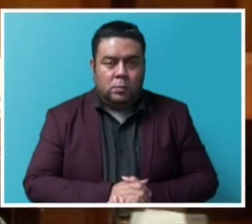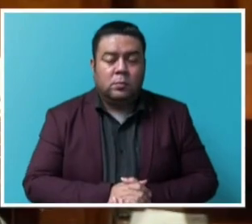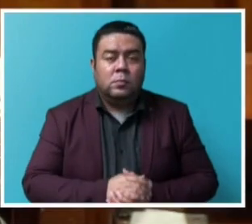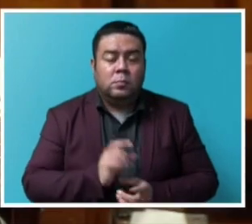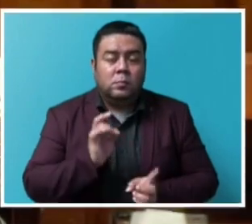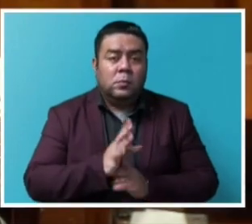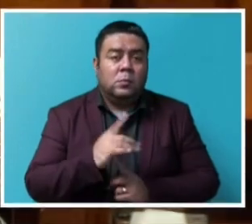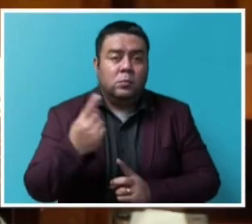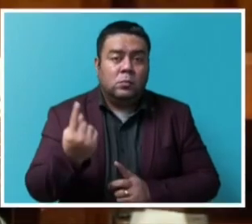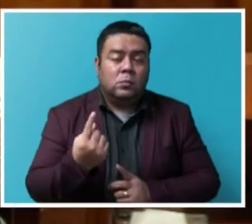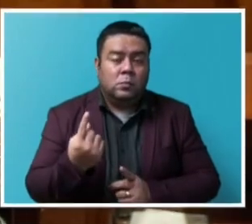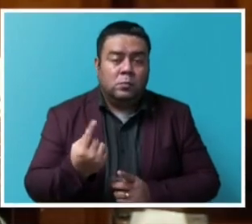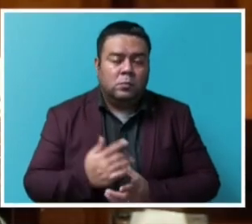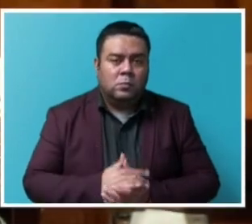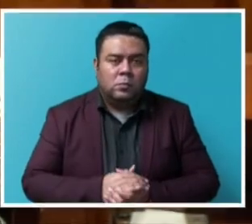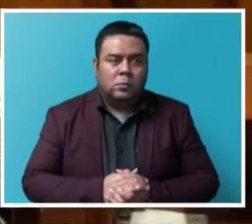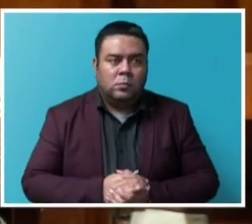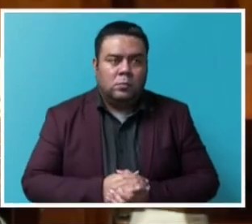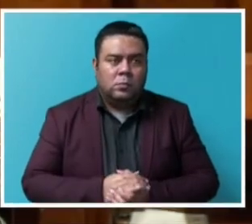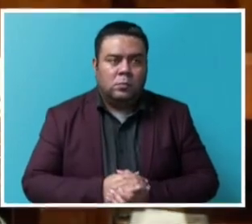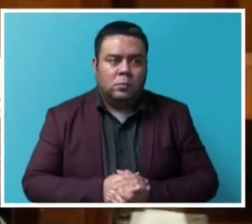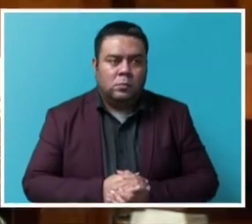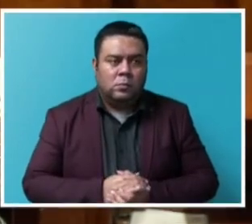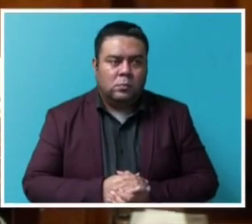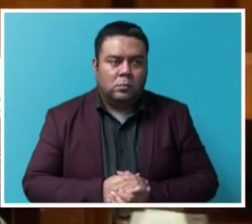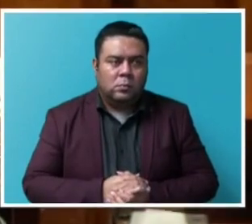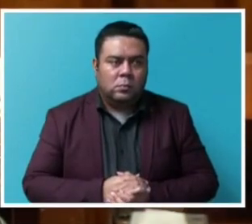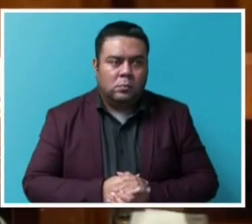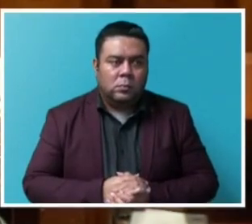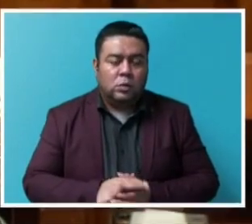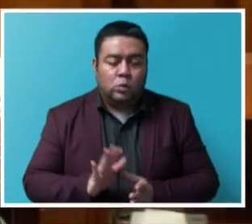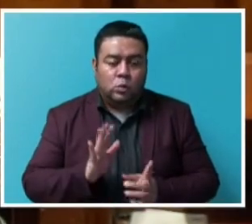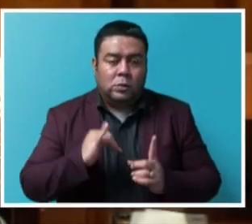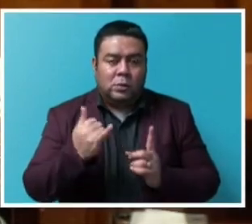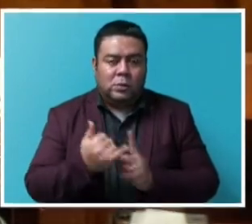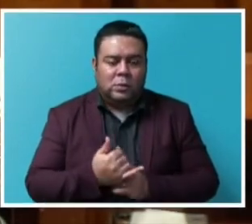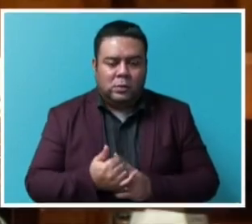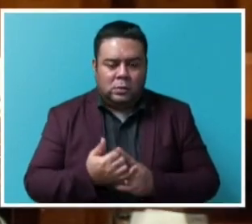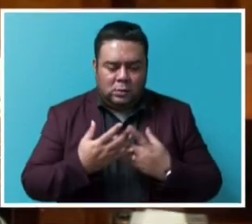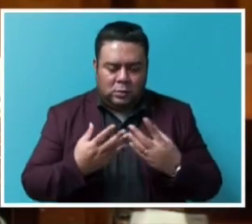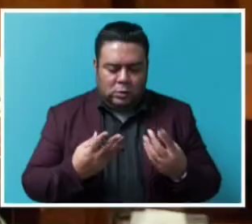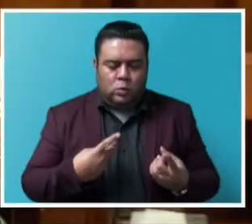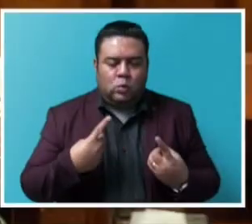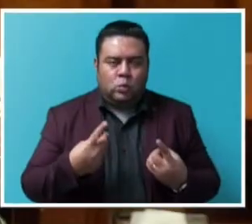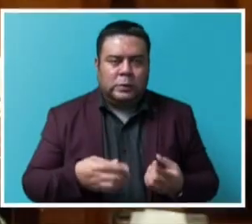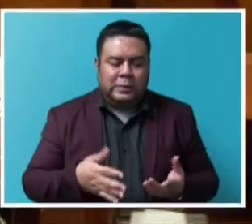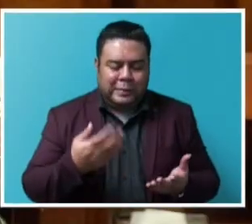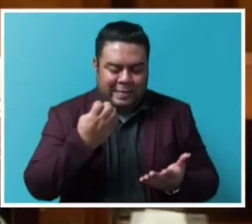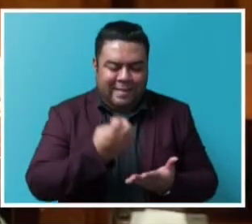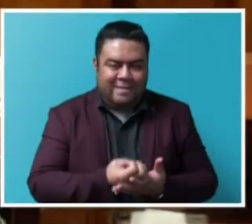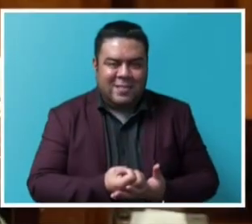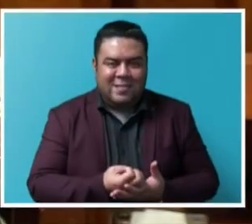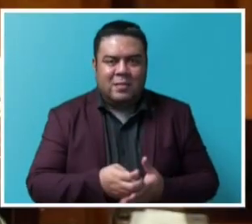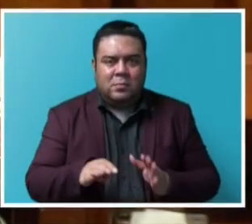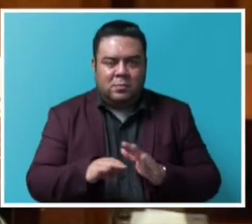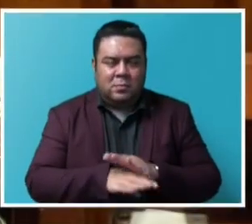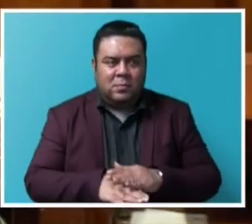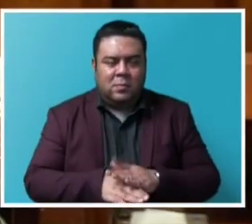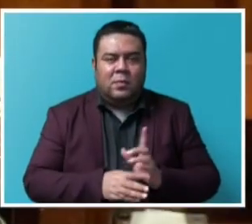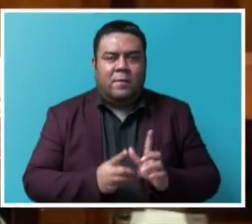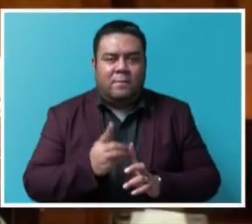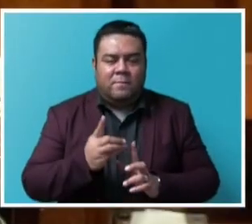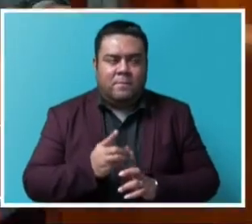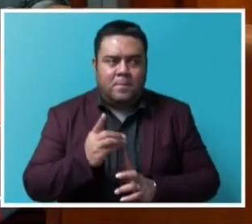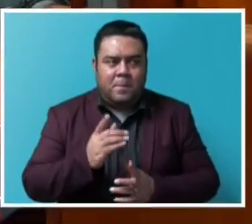those segments of our society deserving evidence-based development